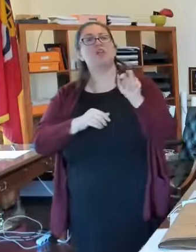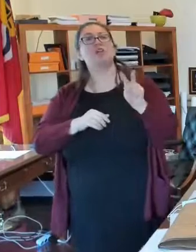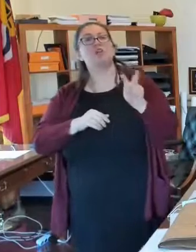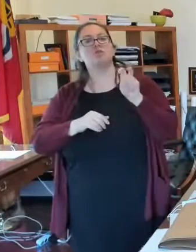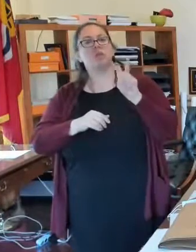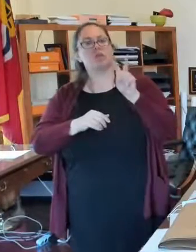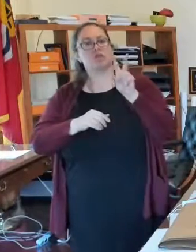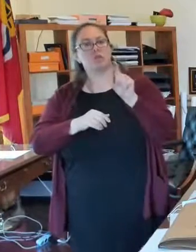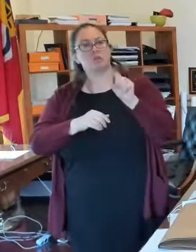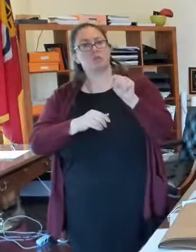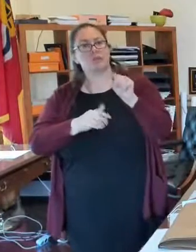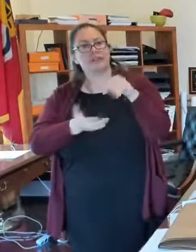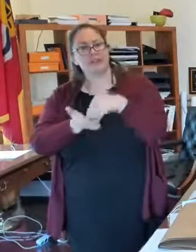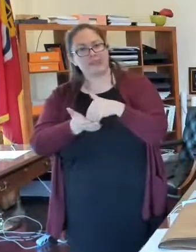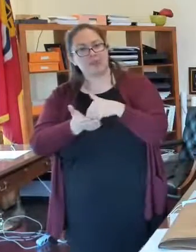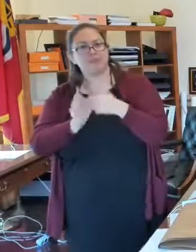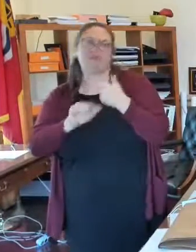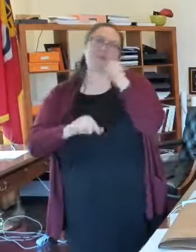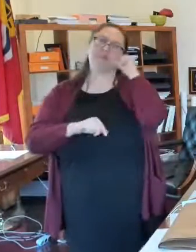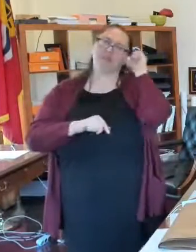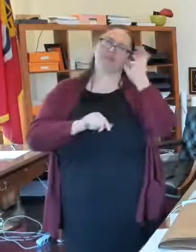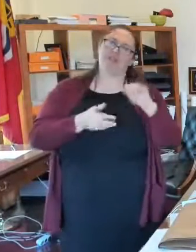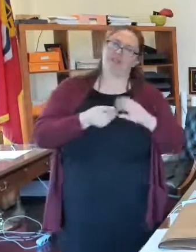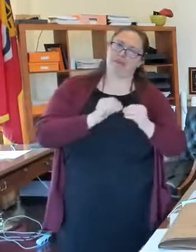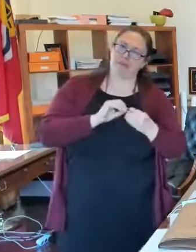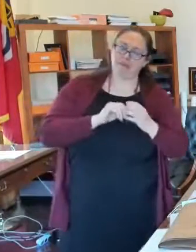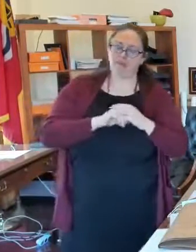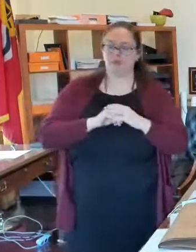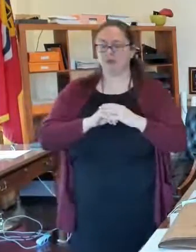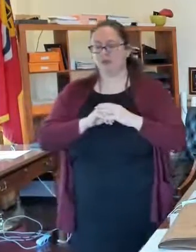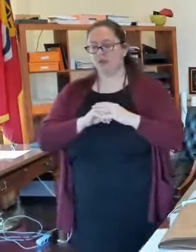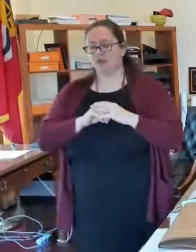1,220,000. That was yesterday's number. And